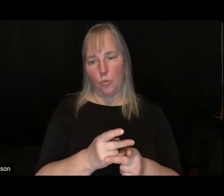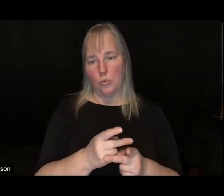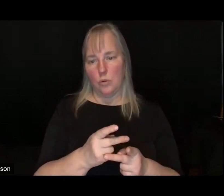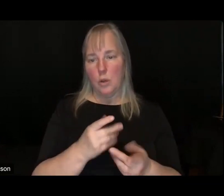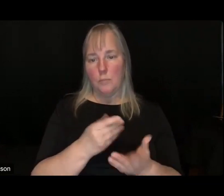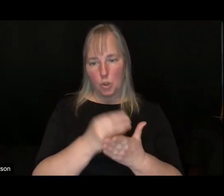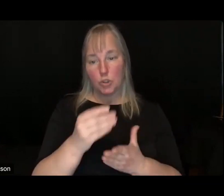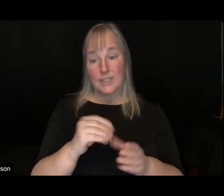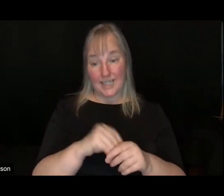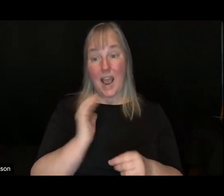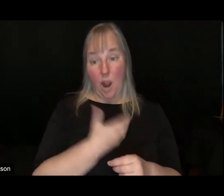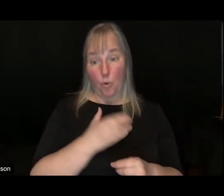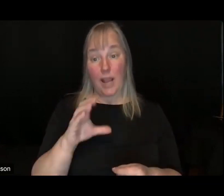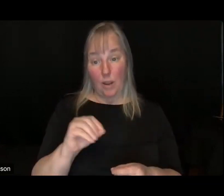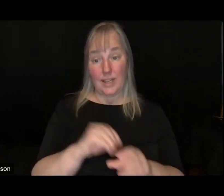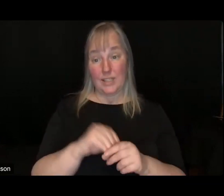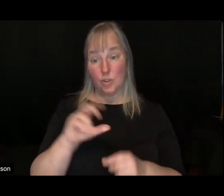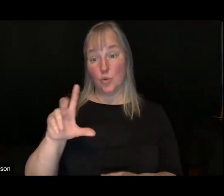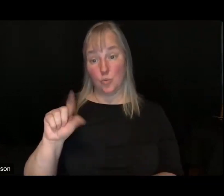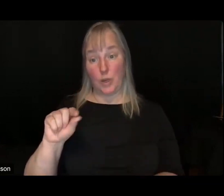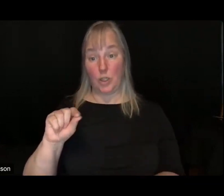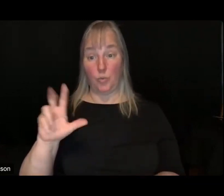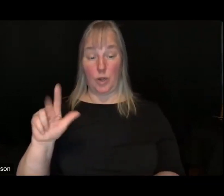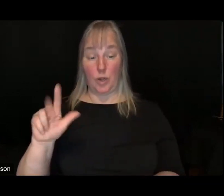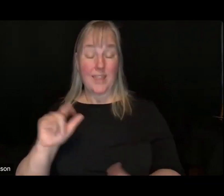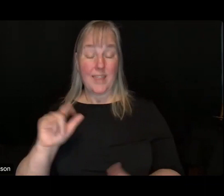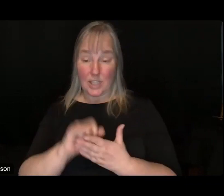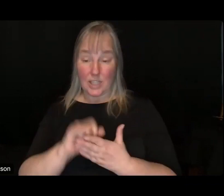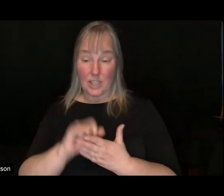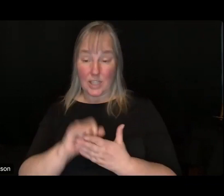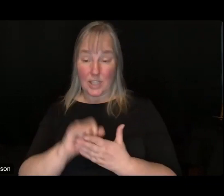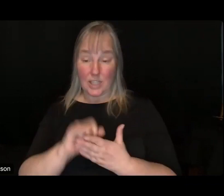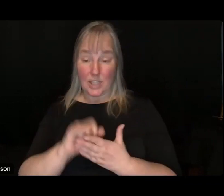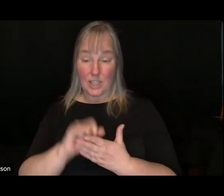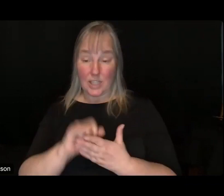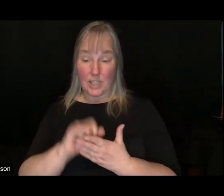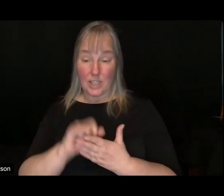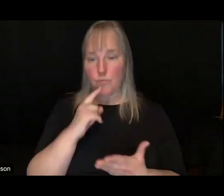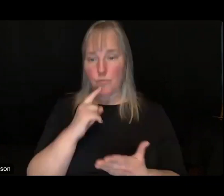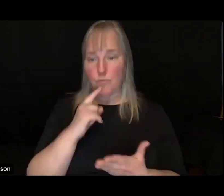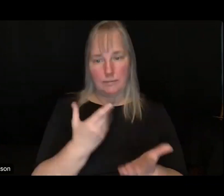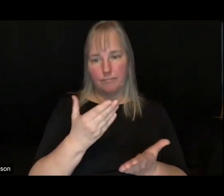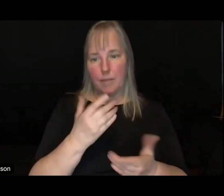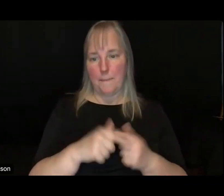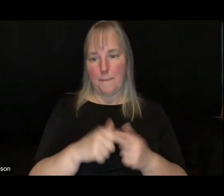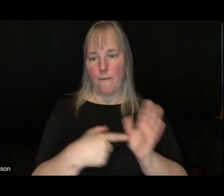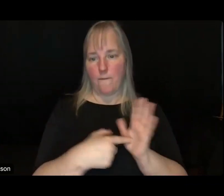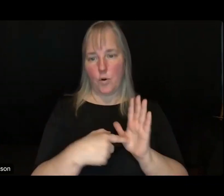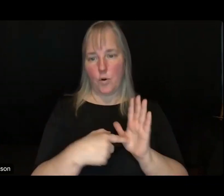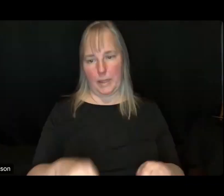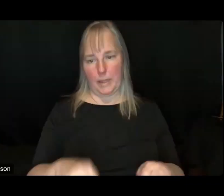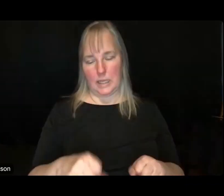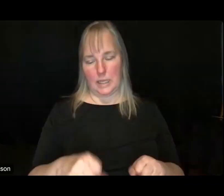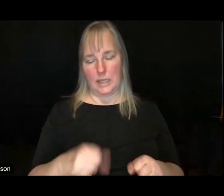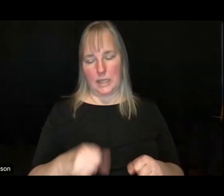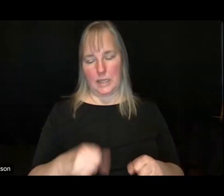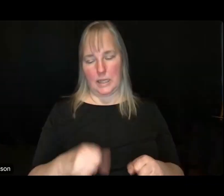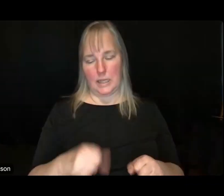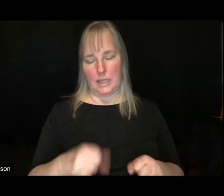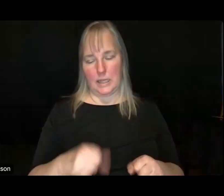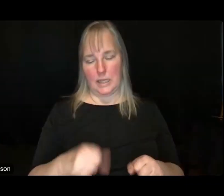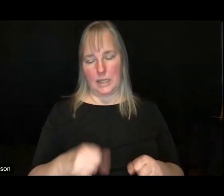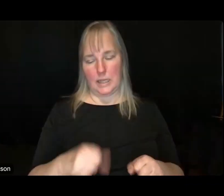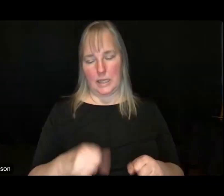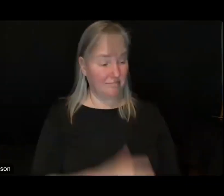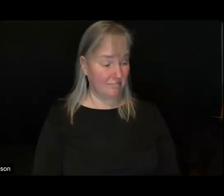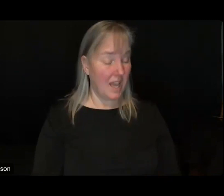in 2023, which is really sad. That speaks of affordability right there. That's a sad thing. That's